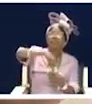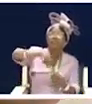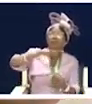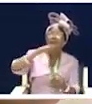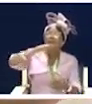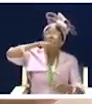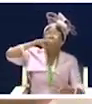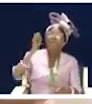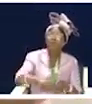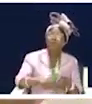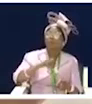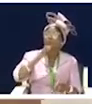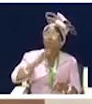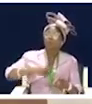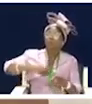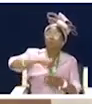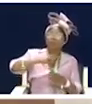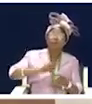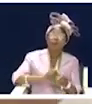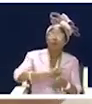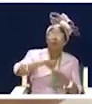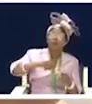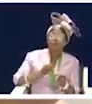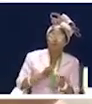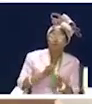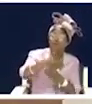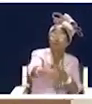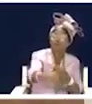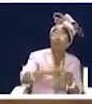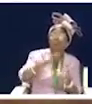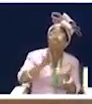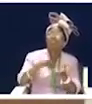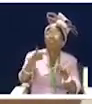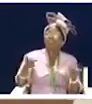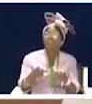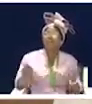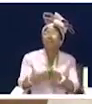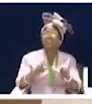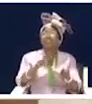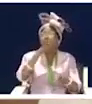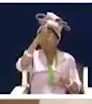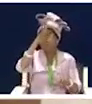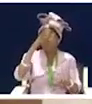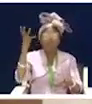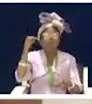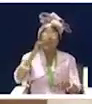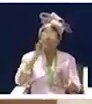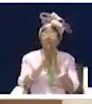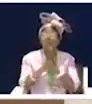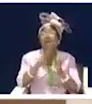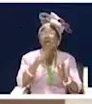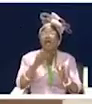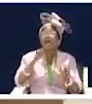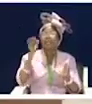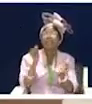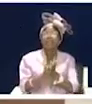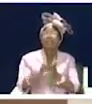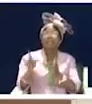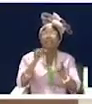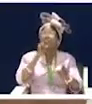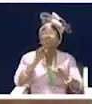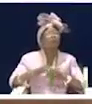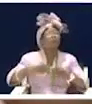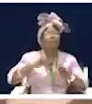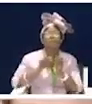must not spread past this place. I used the anointing as Baba was praying. And since then, it did not pass